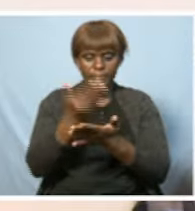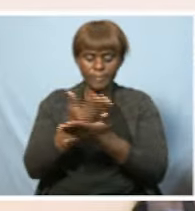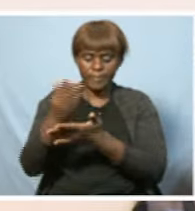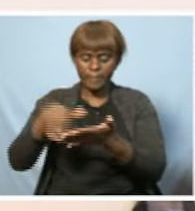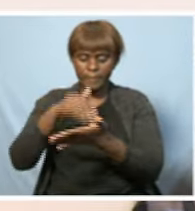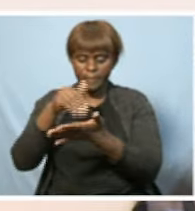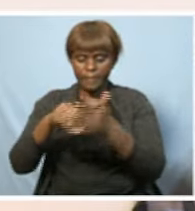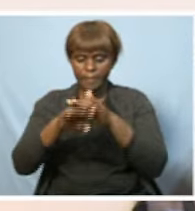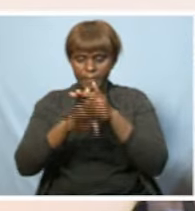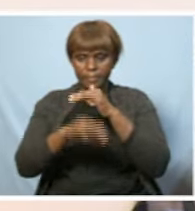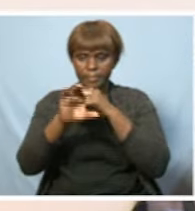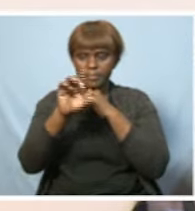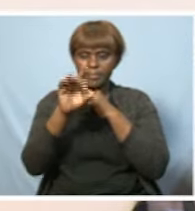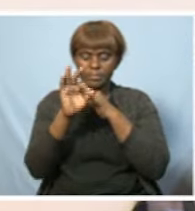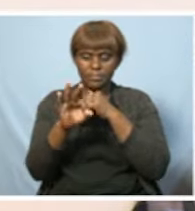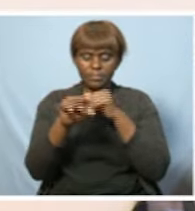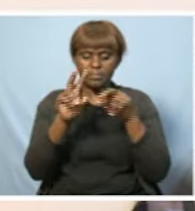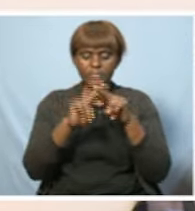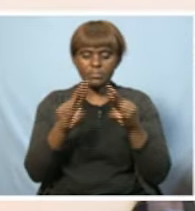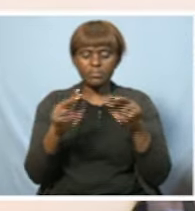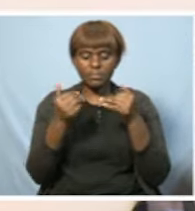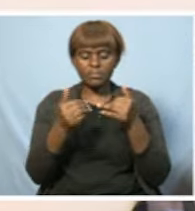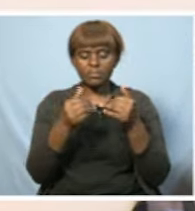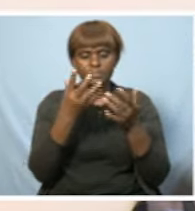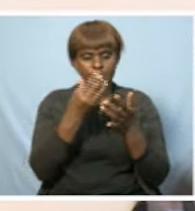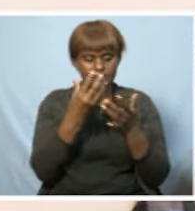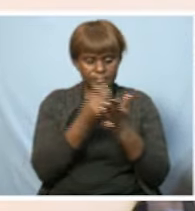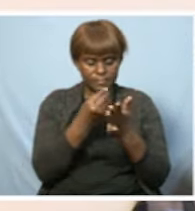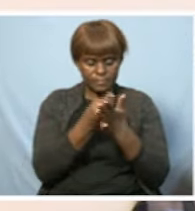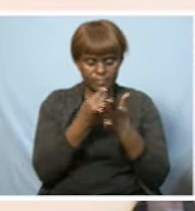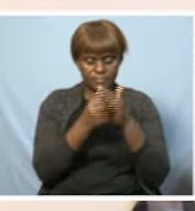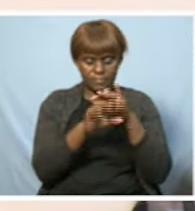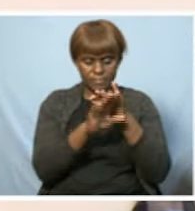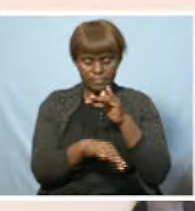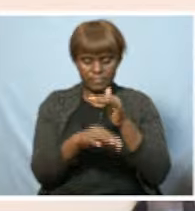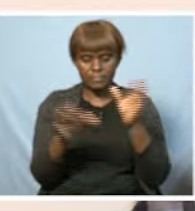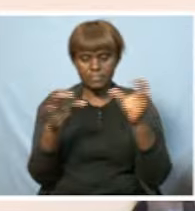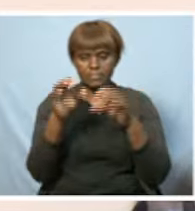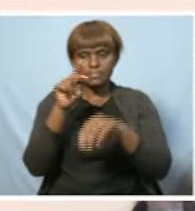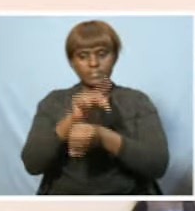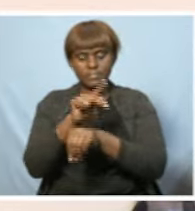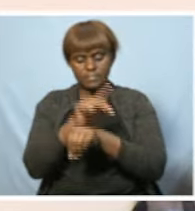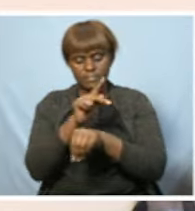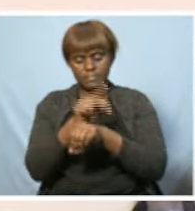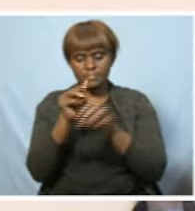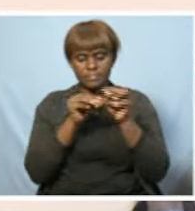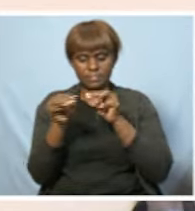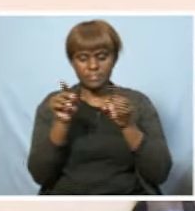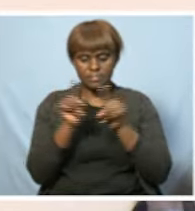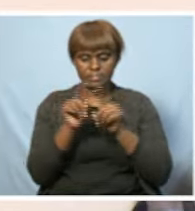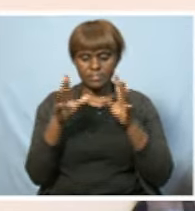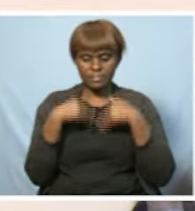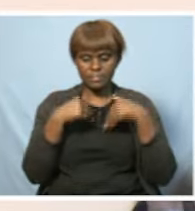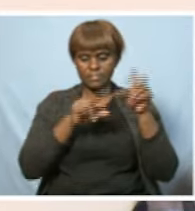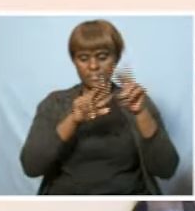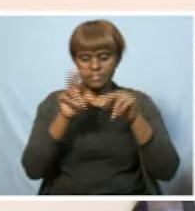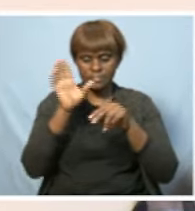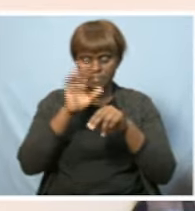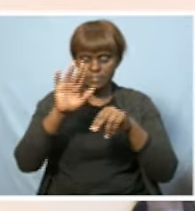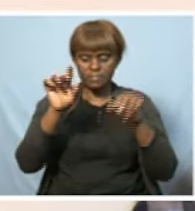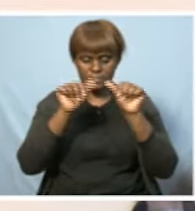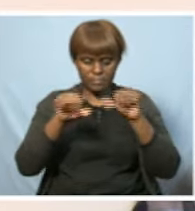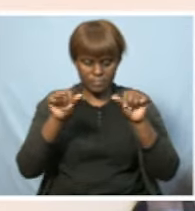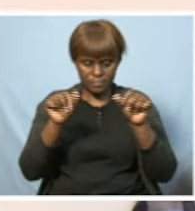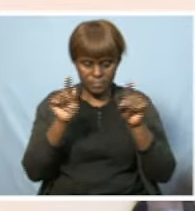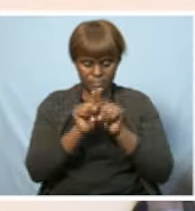CDF. Chair, unspent funds under community projects, management acknowledges the observation of the auditor